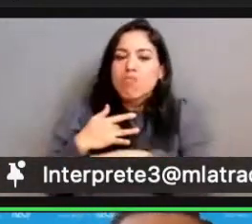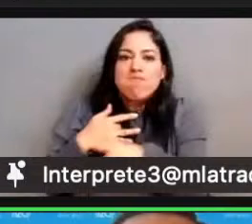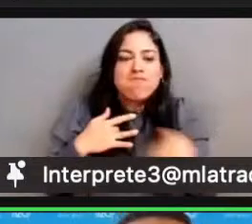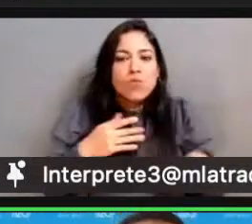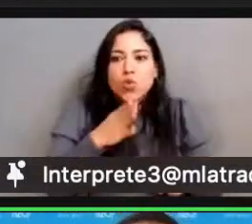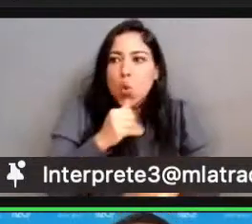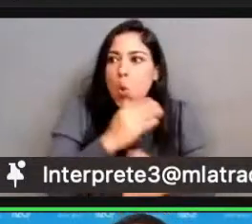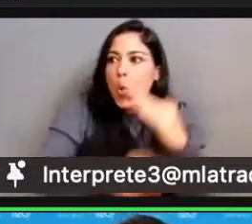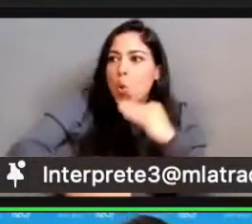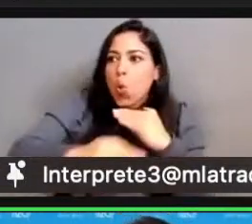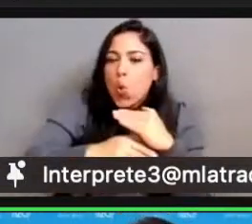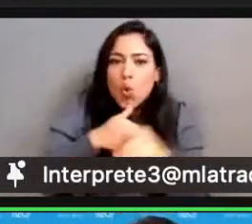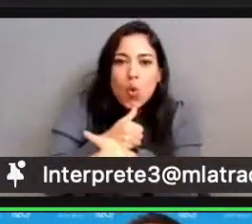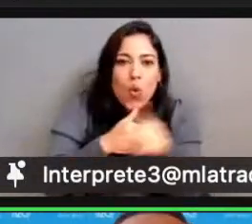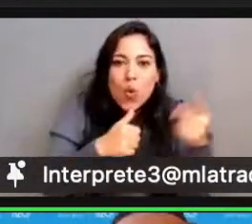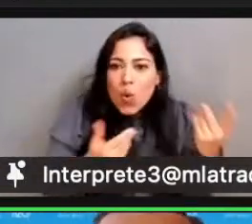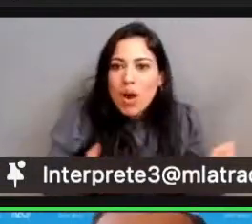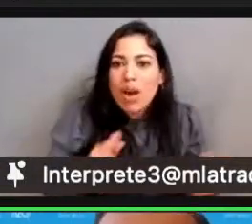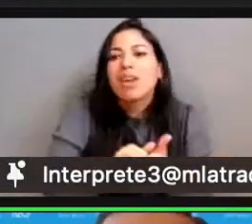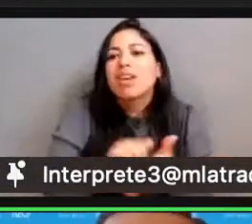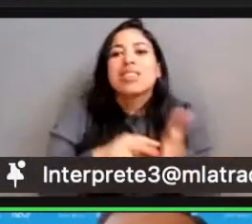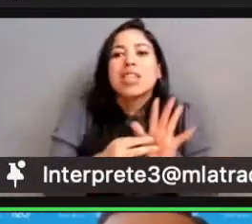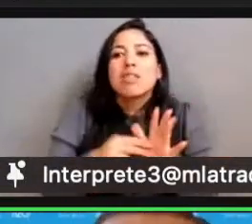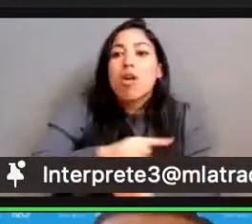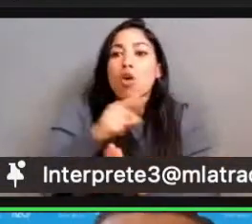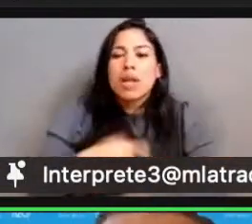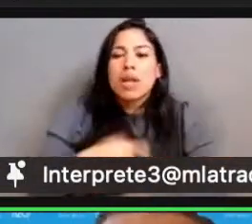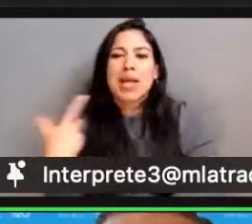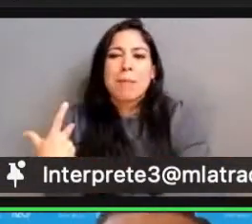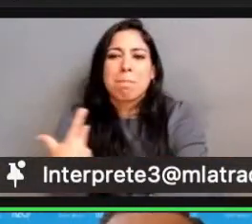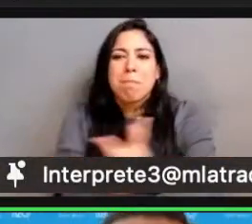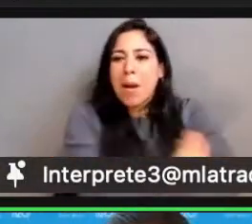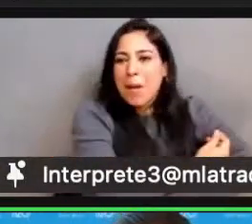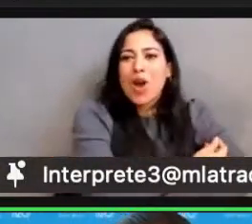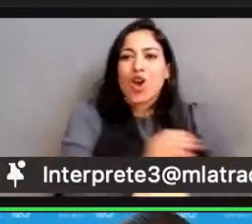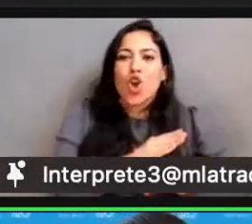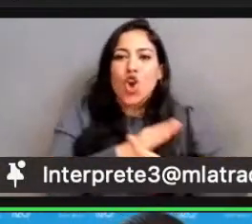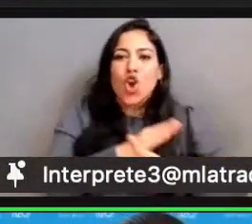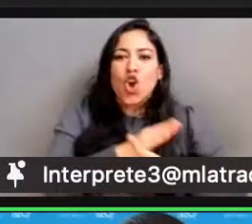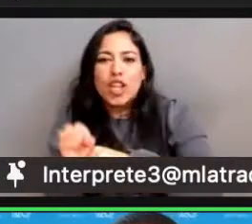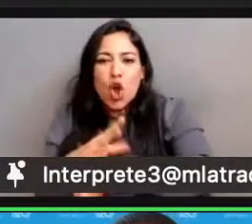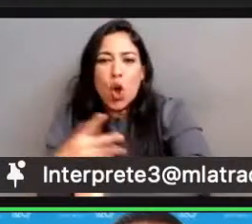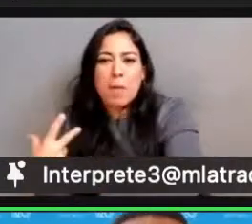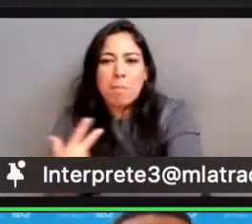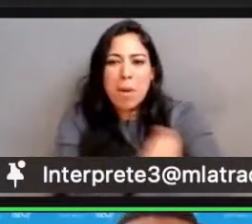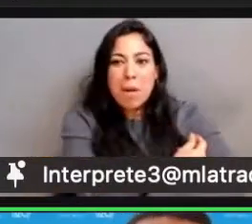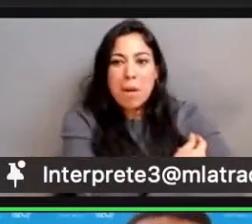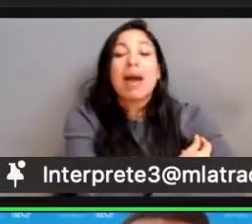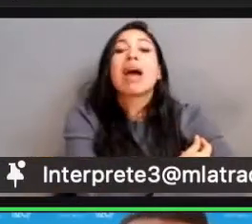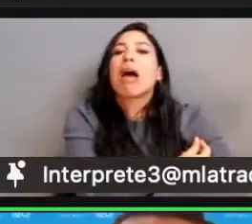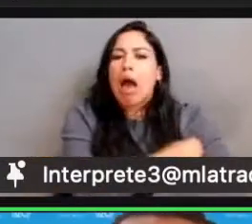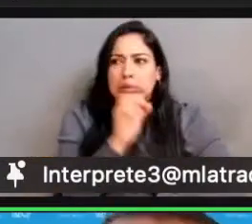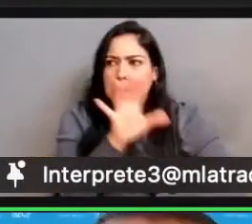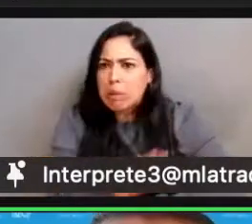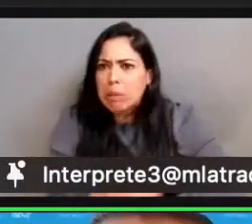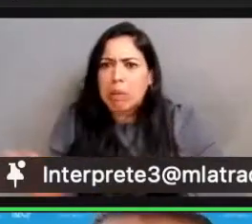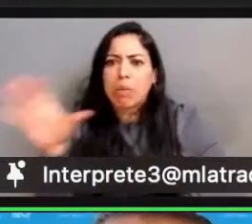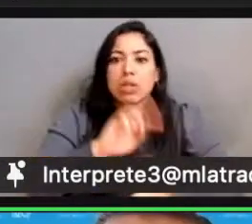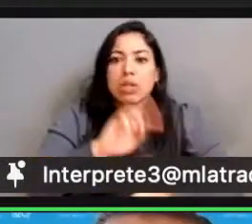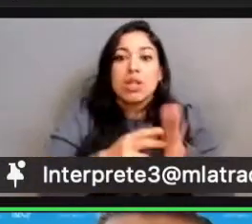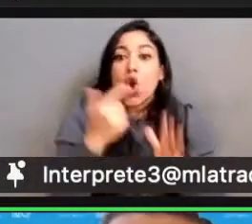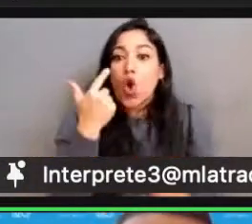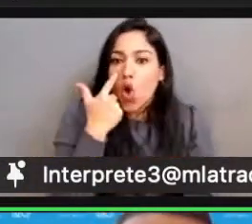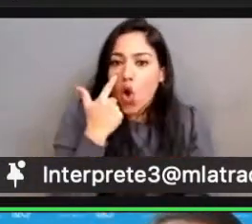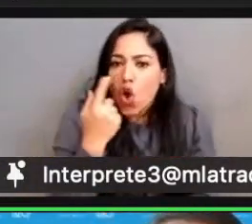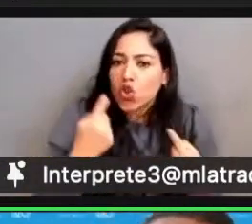inequality. We're talking here about the coverage of vaccine among countries in terms of COVID. And